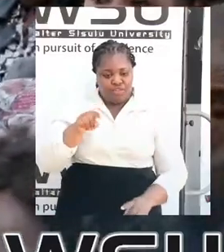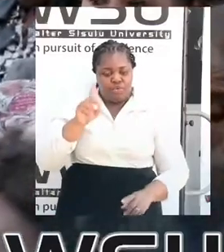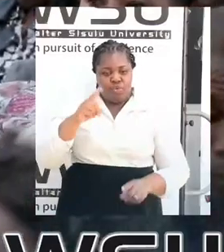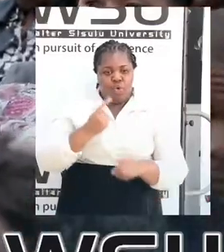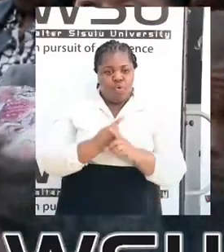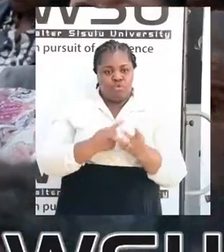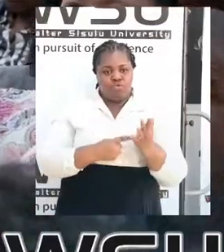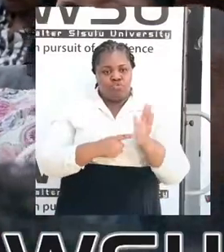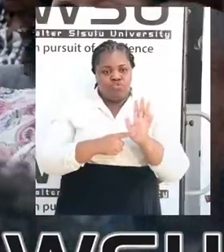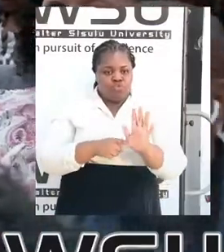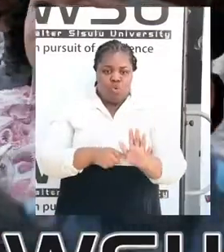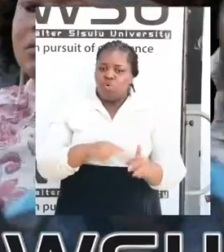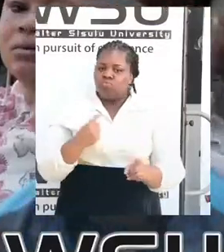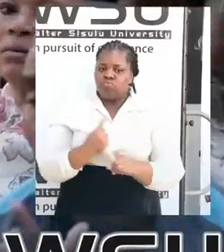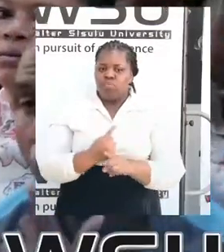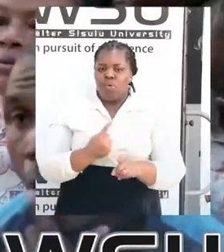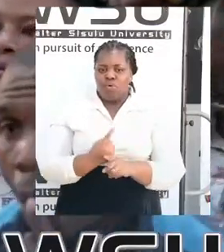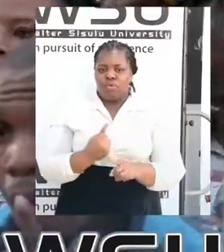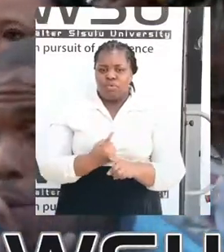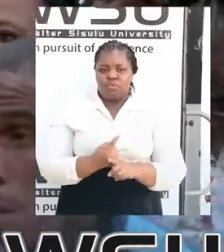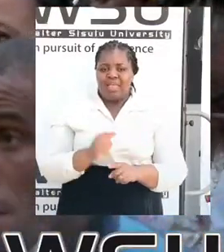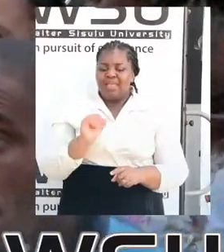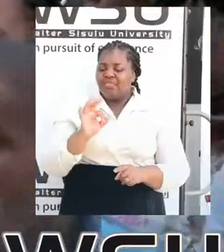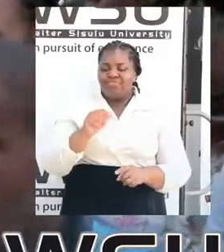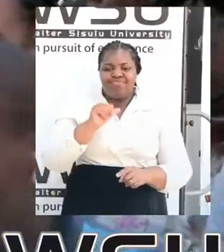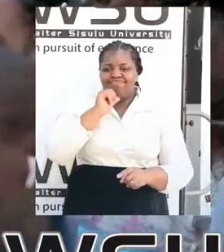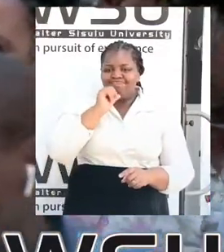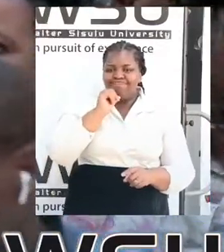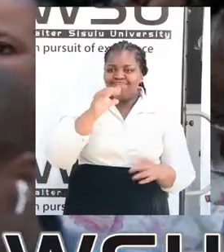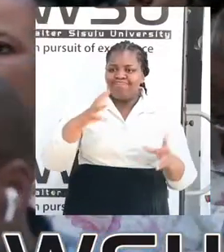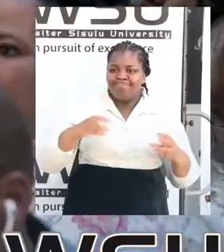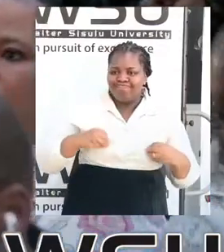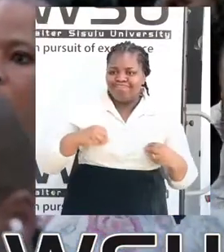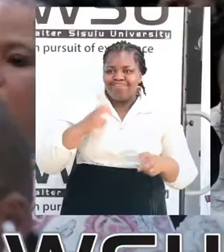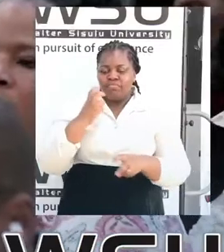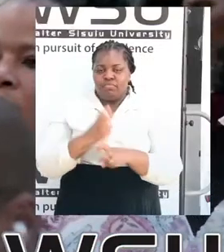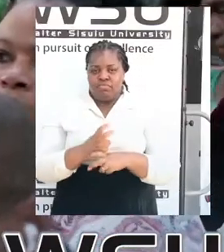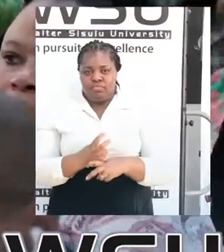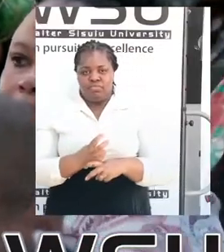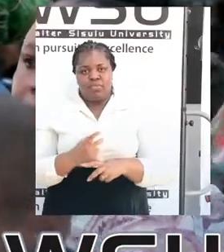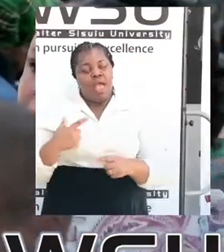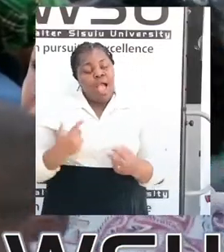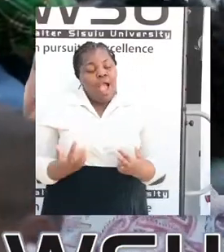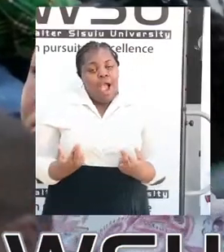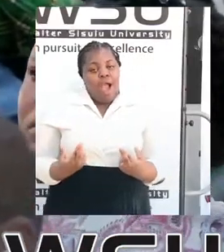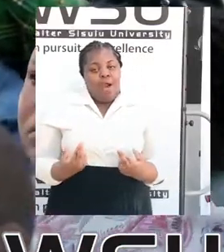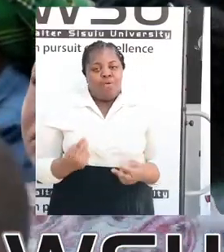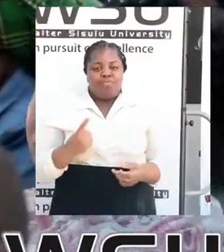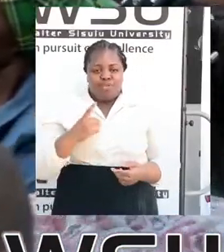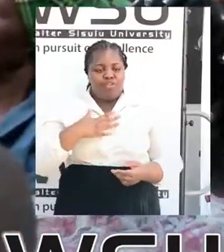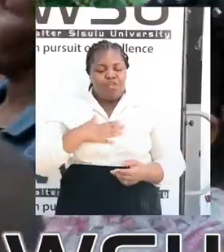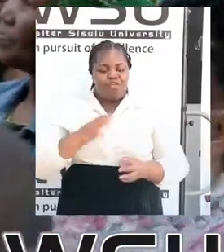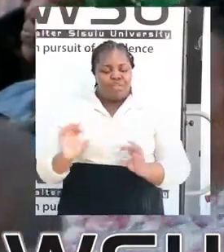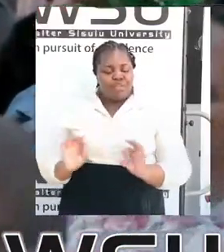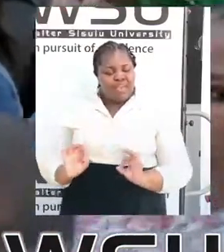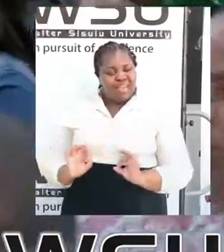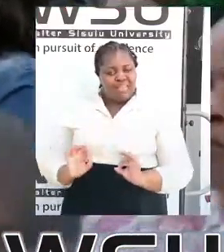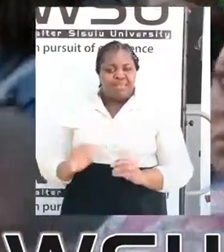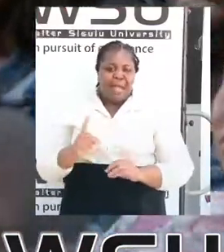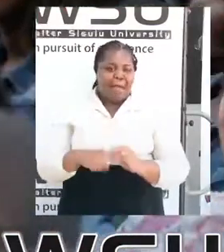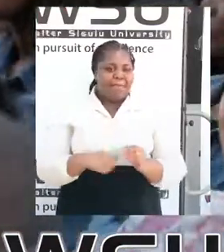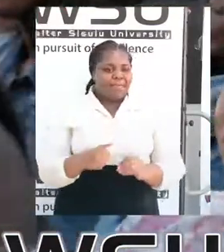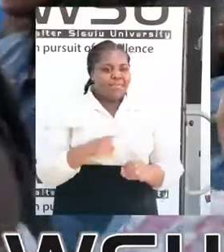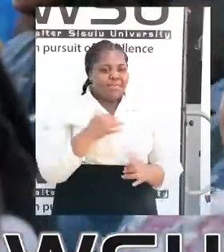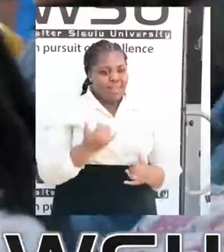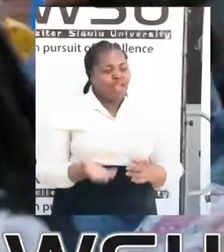show up every day, whether you like it or not. I hope you feel great about